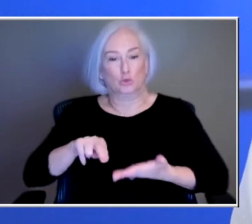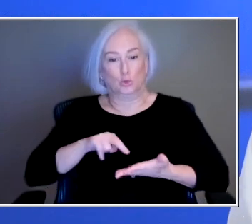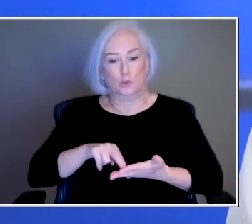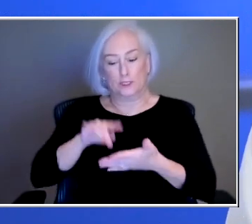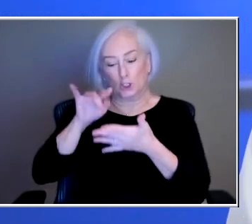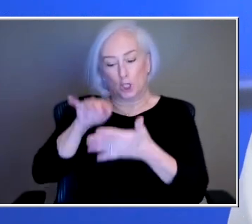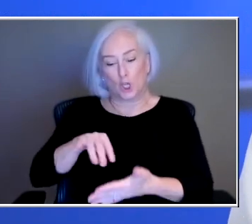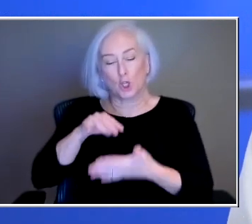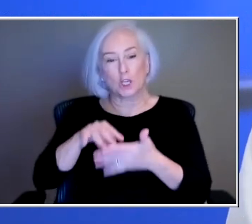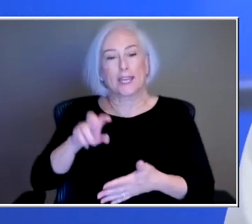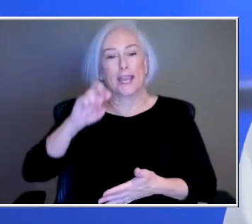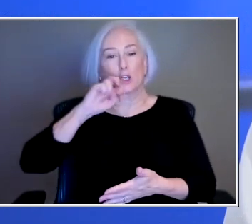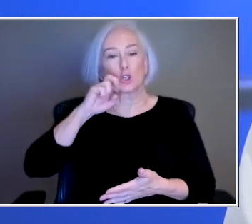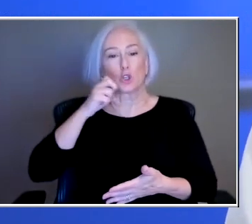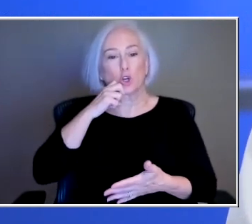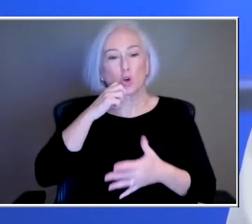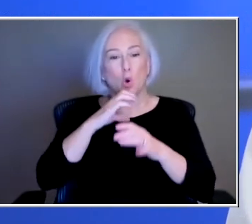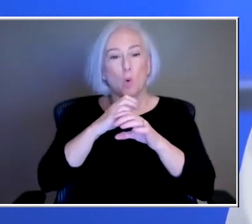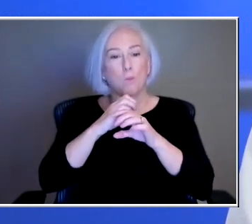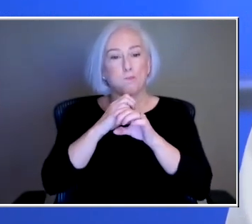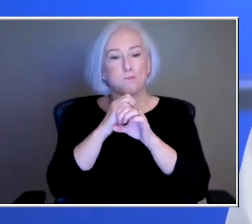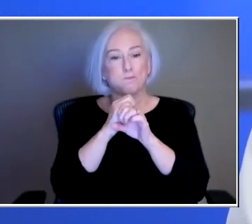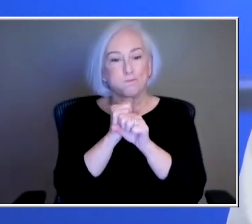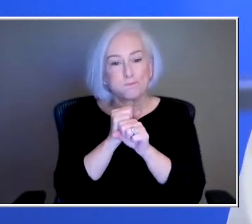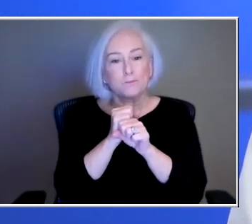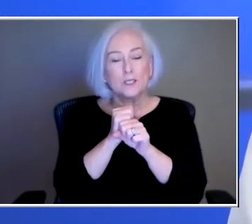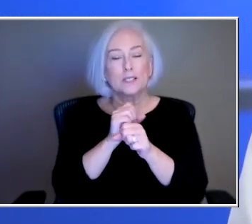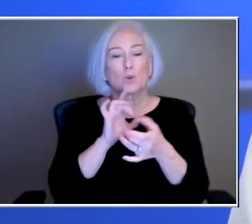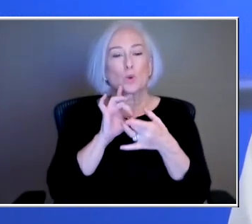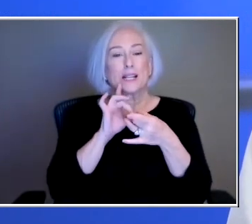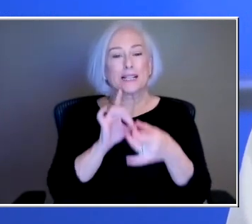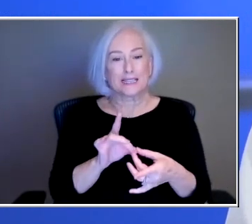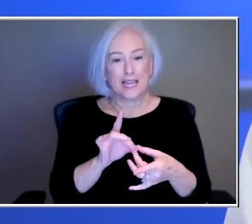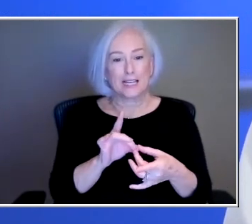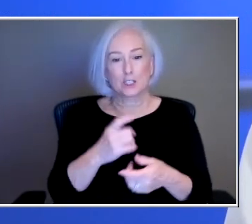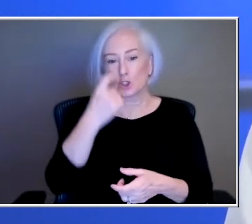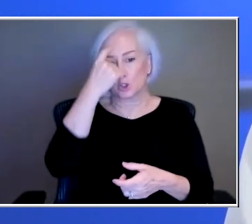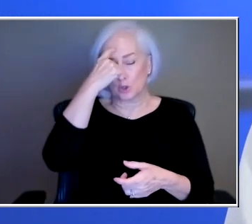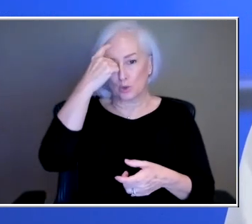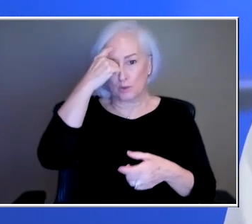neuroinflammation, inflammation around the brainstem, and things like that that may be kind of controlling some of those